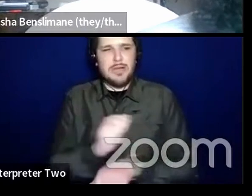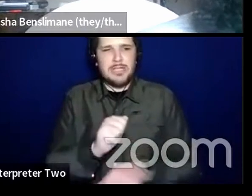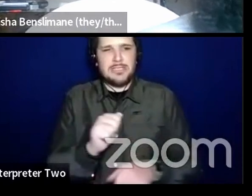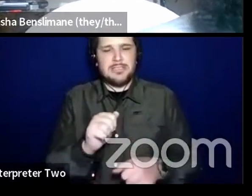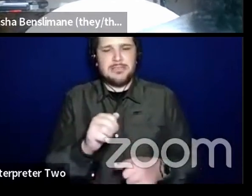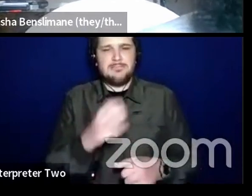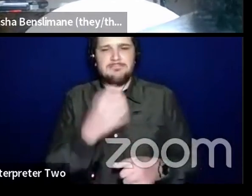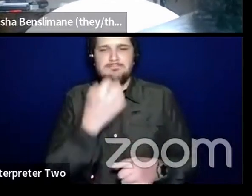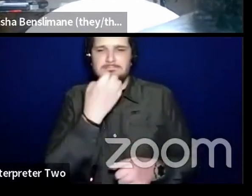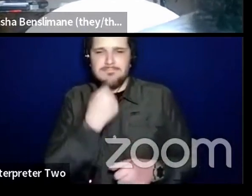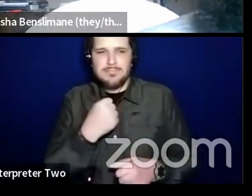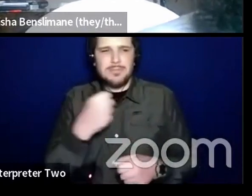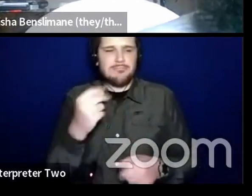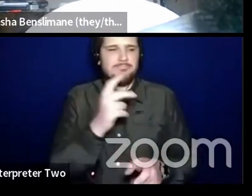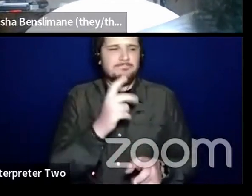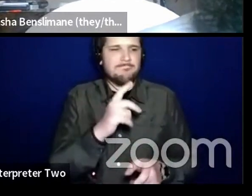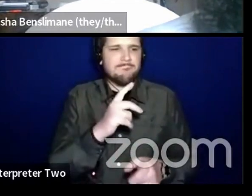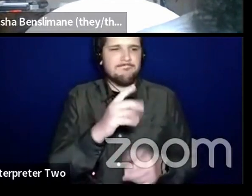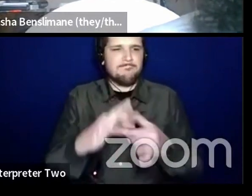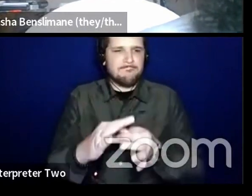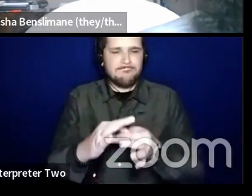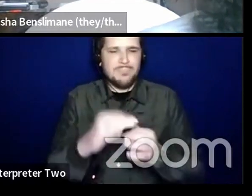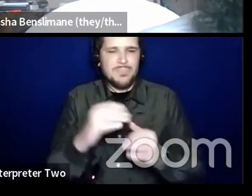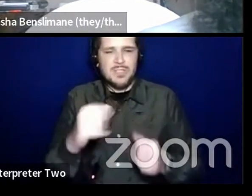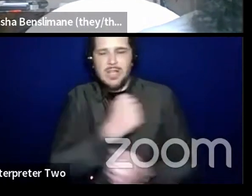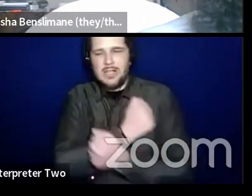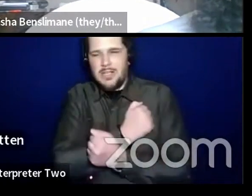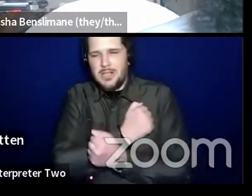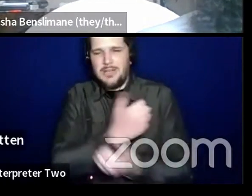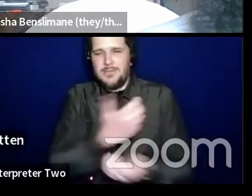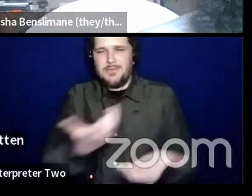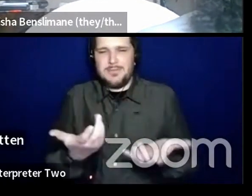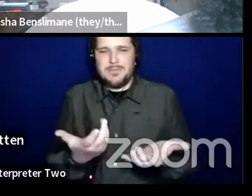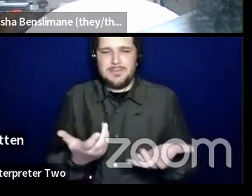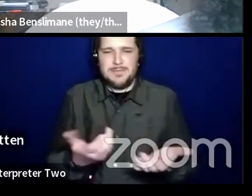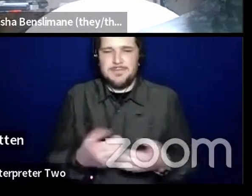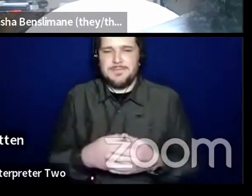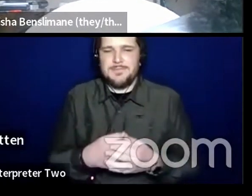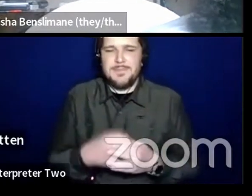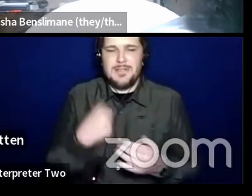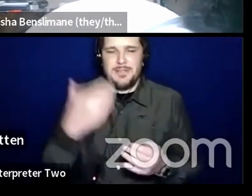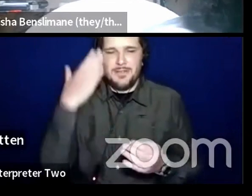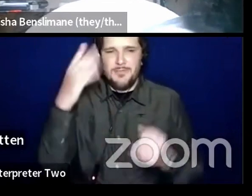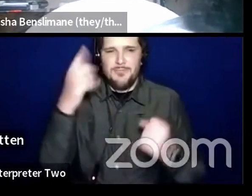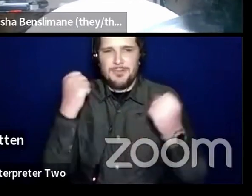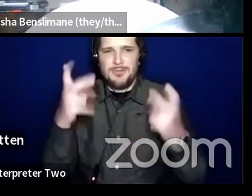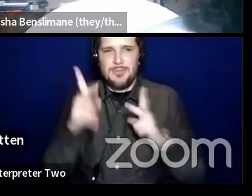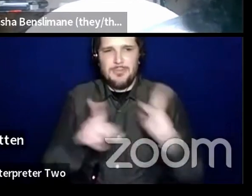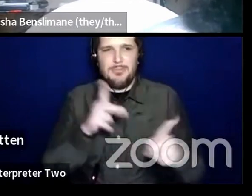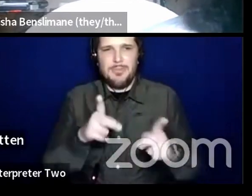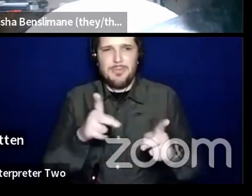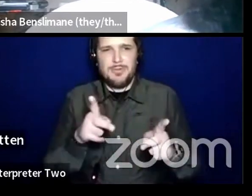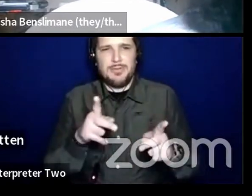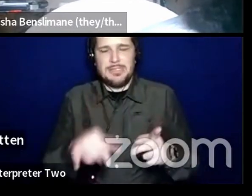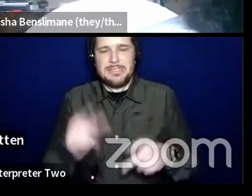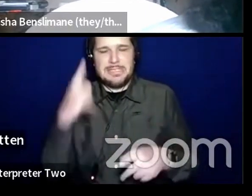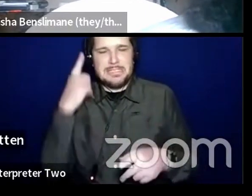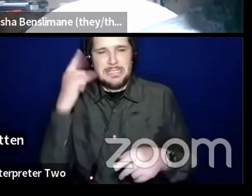practice kinship and how to practice love. And I know for so many people that sounds a little